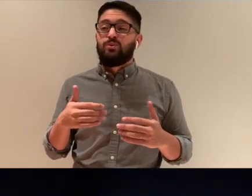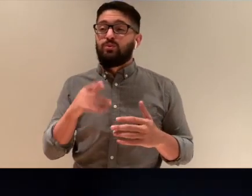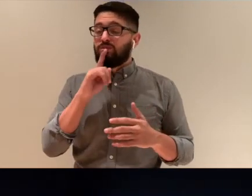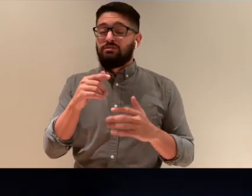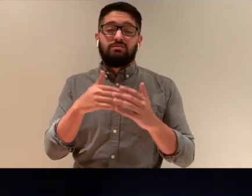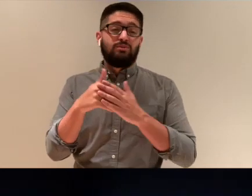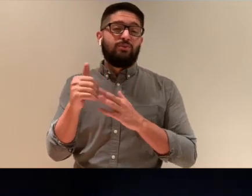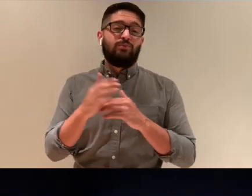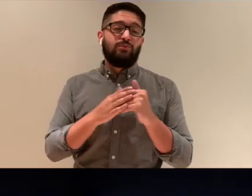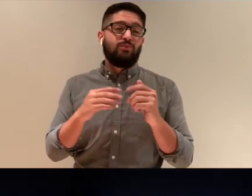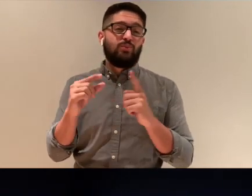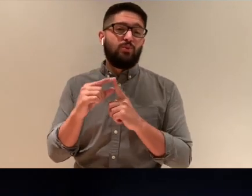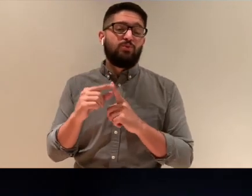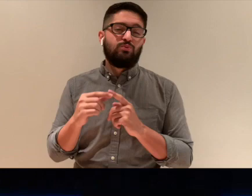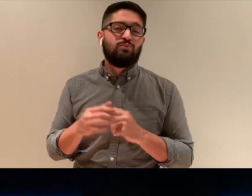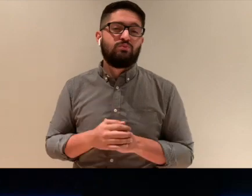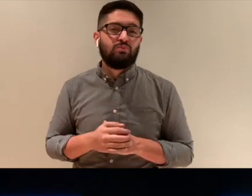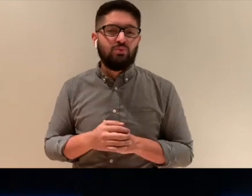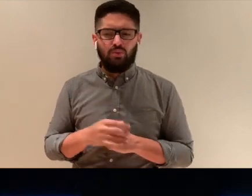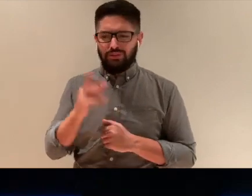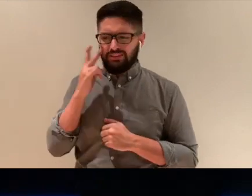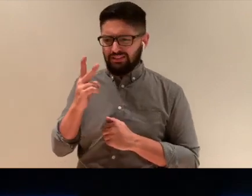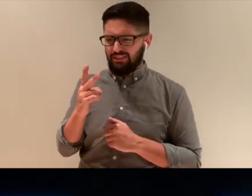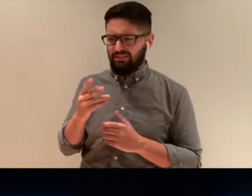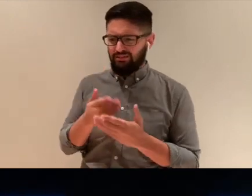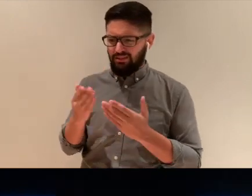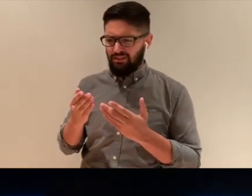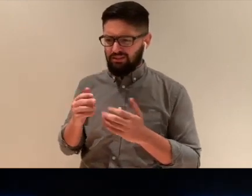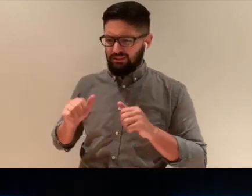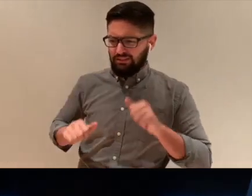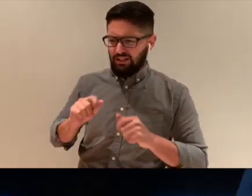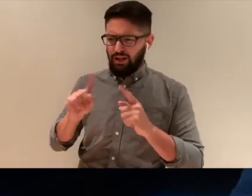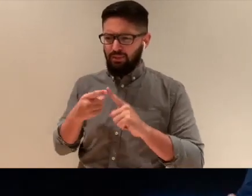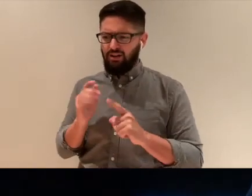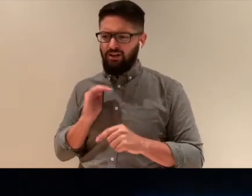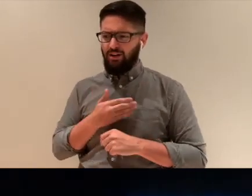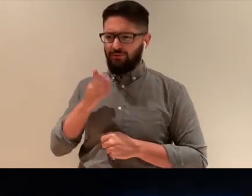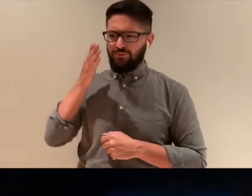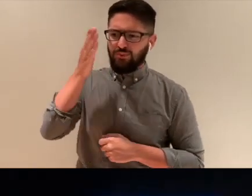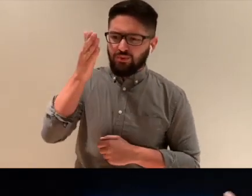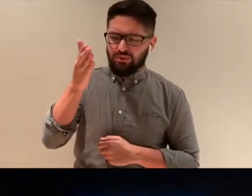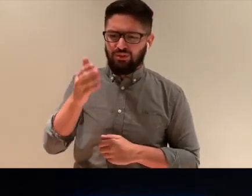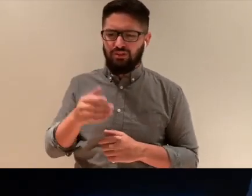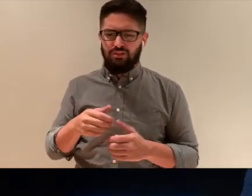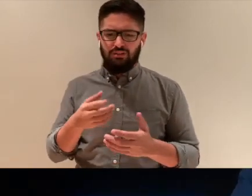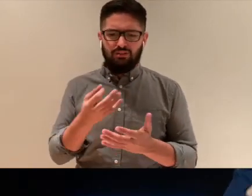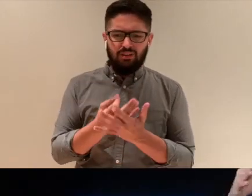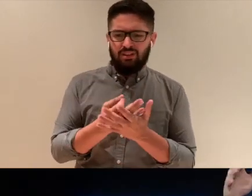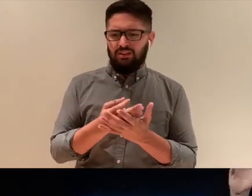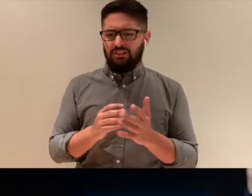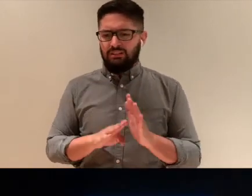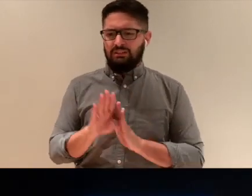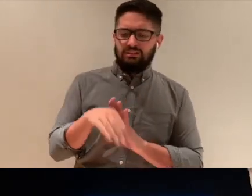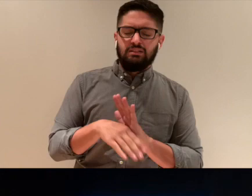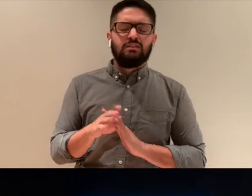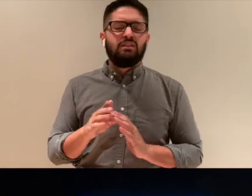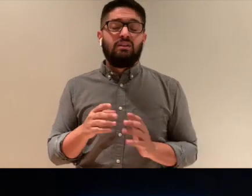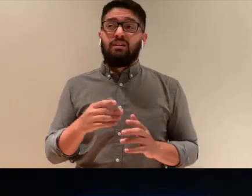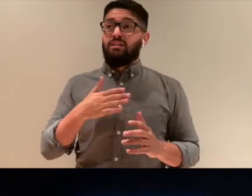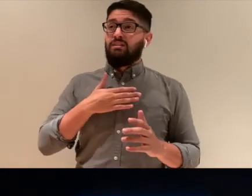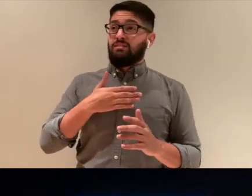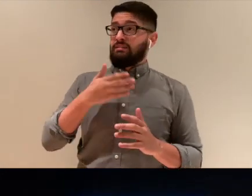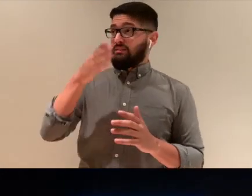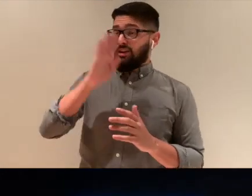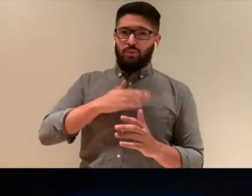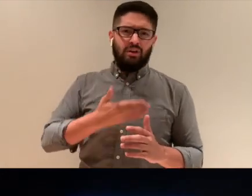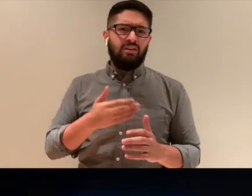Family, what comforting words. Listen, when we see uncertainty about our future, financial stability, whatever, listen, God willing, it'll go